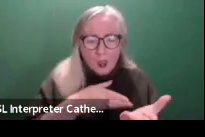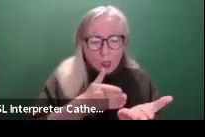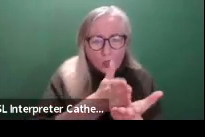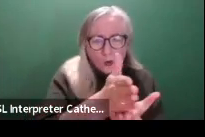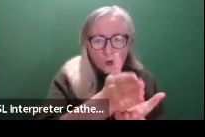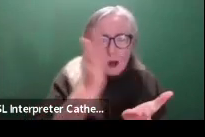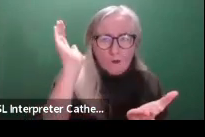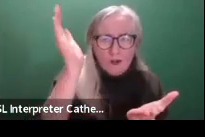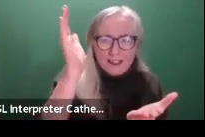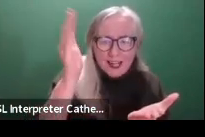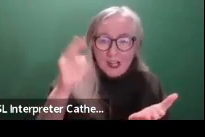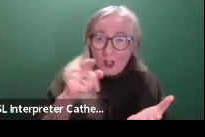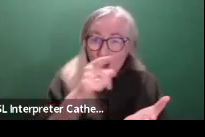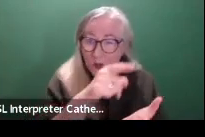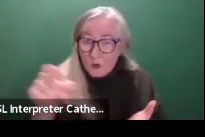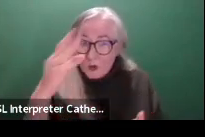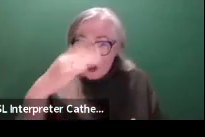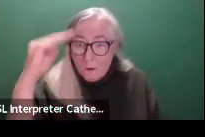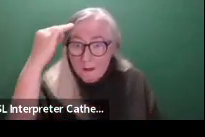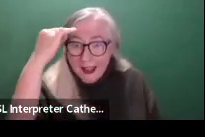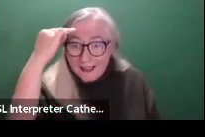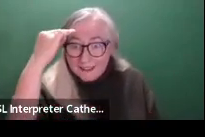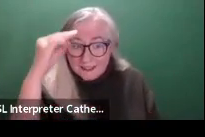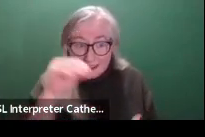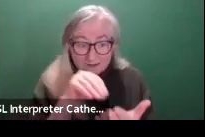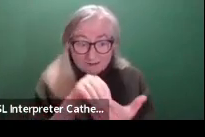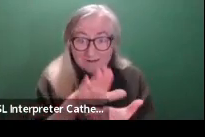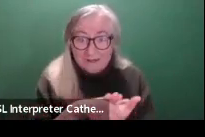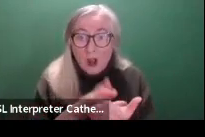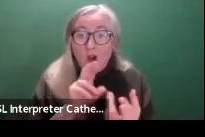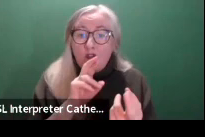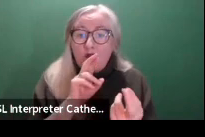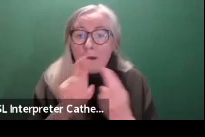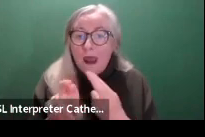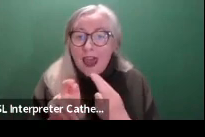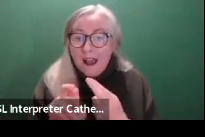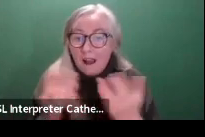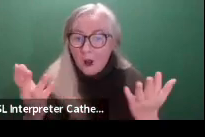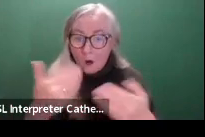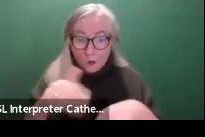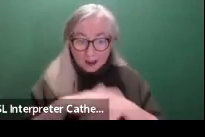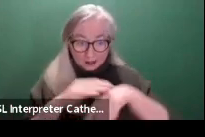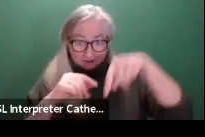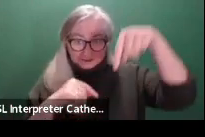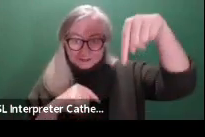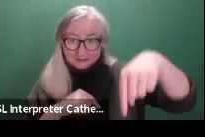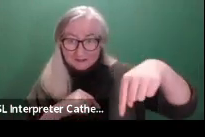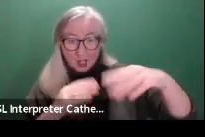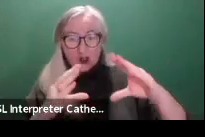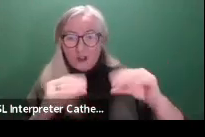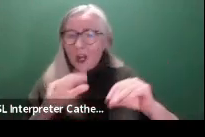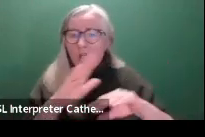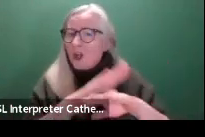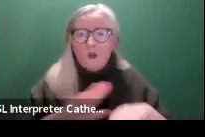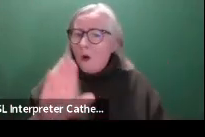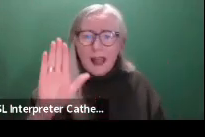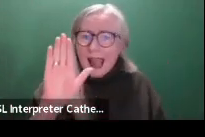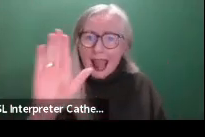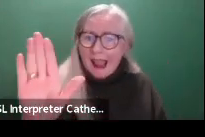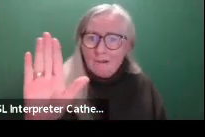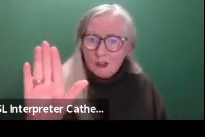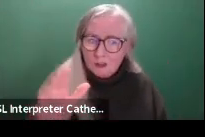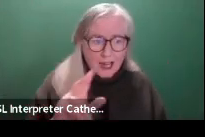you wouldn't mind, just to put your replies in the chat bar, but you're under no obligation to do so. It's